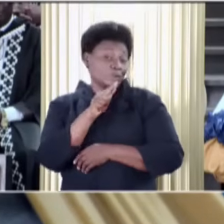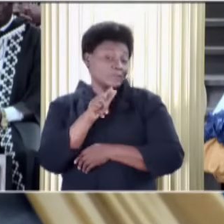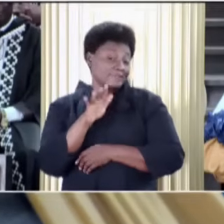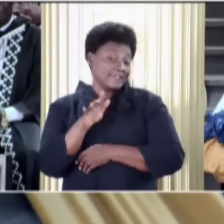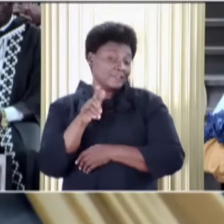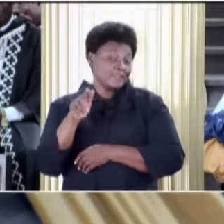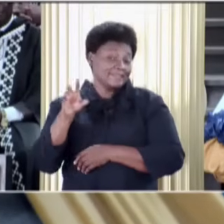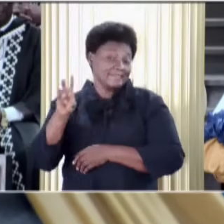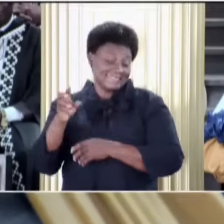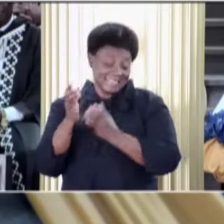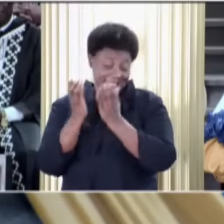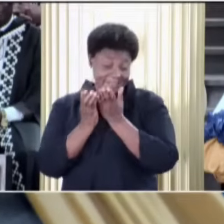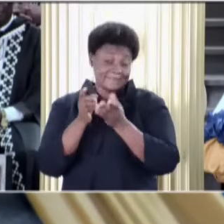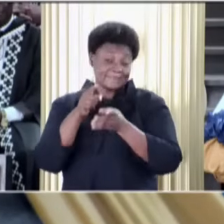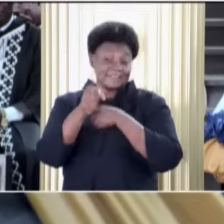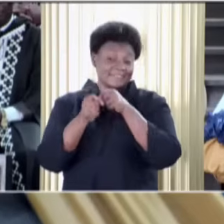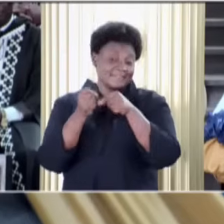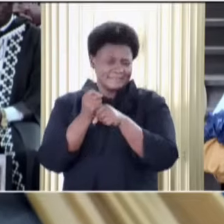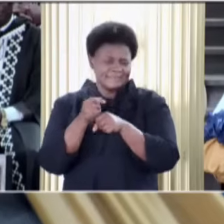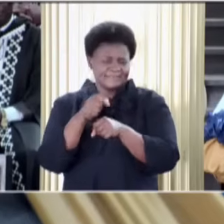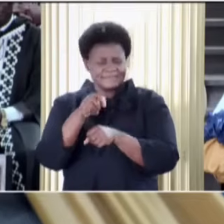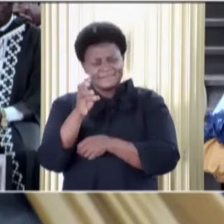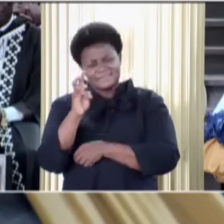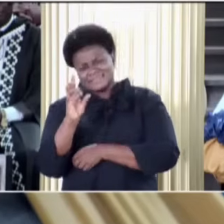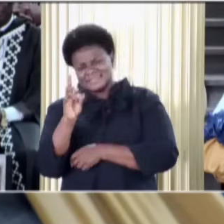2025-2026 academic year,